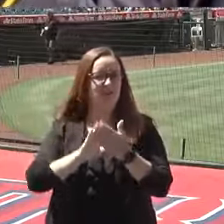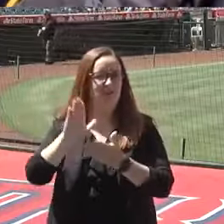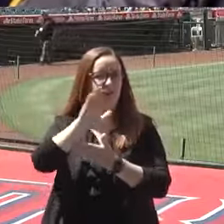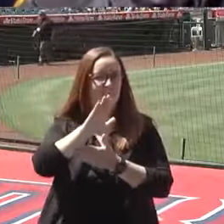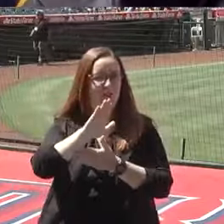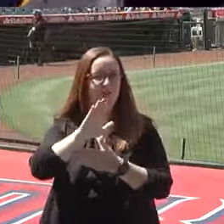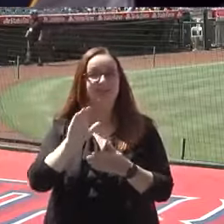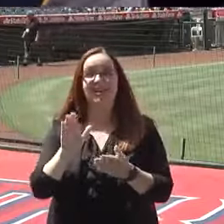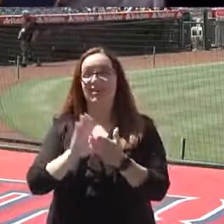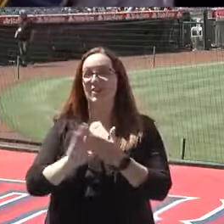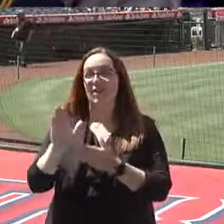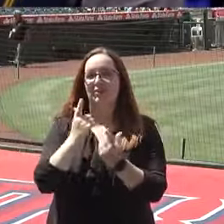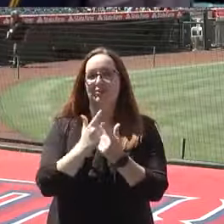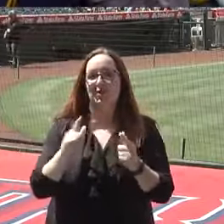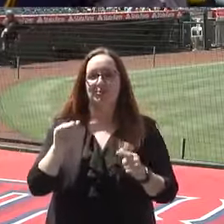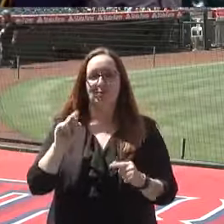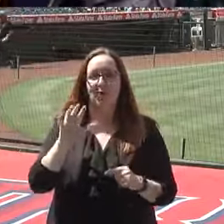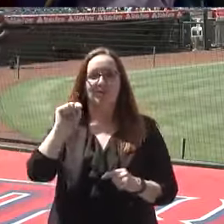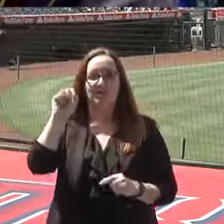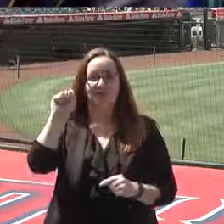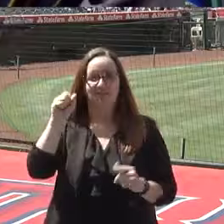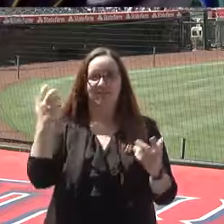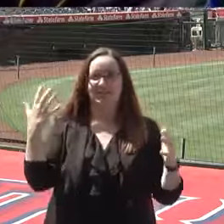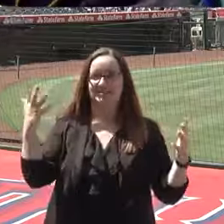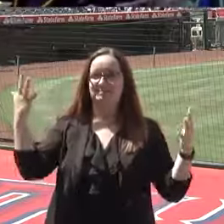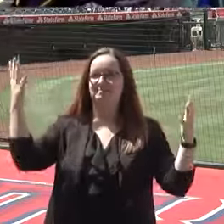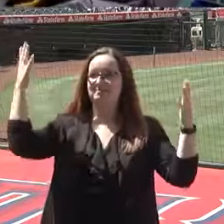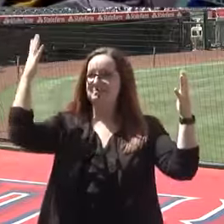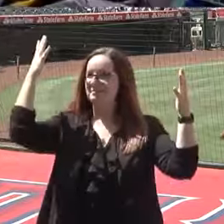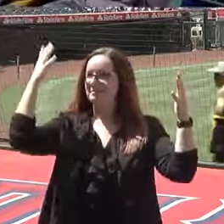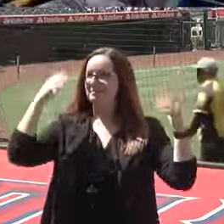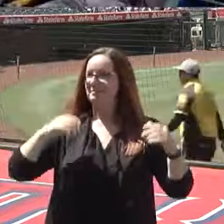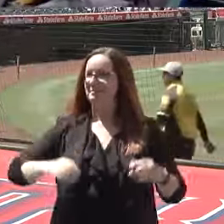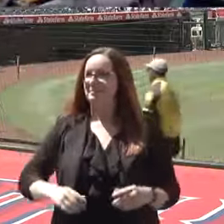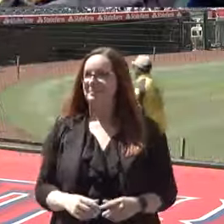the College of the Liberal Arts.